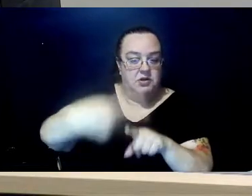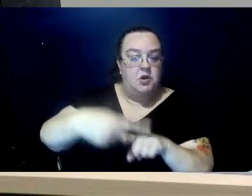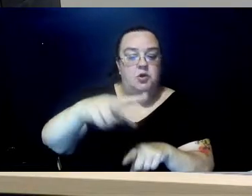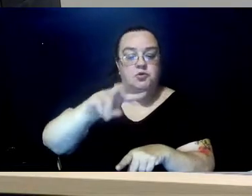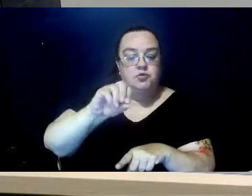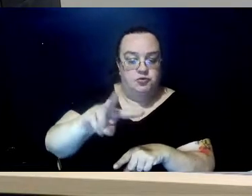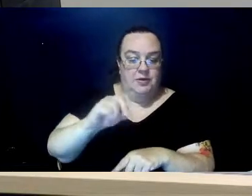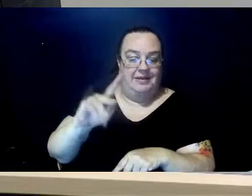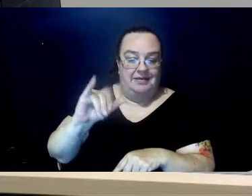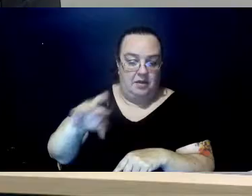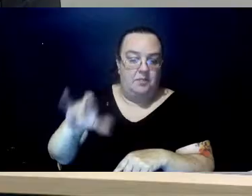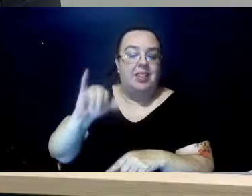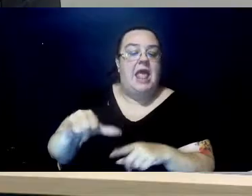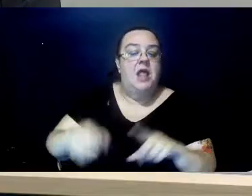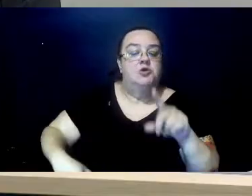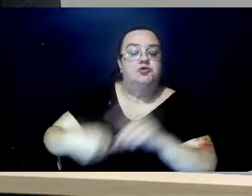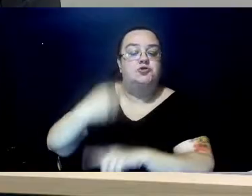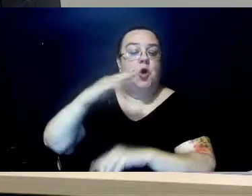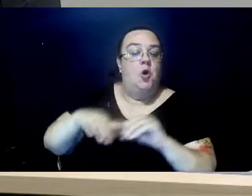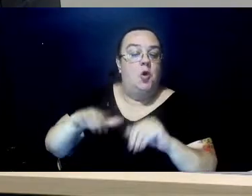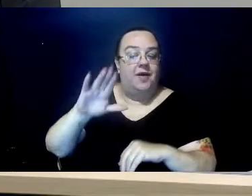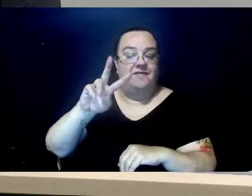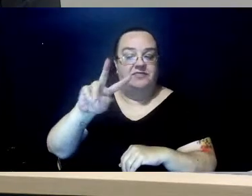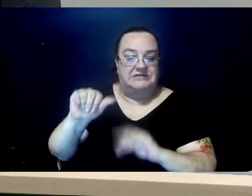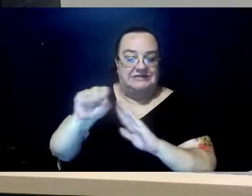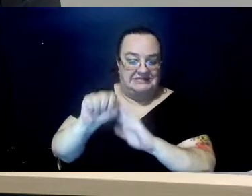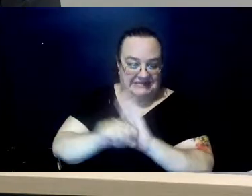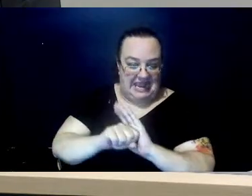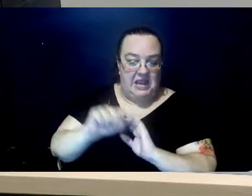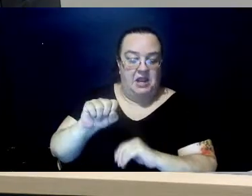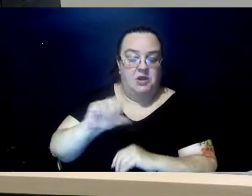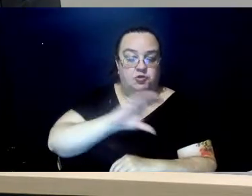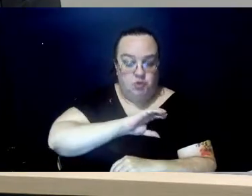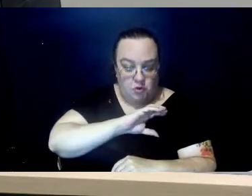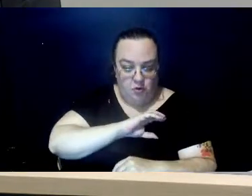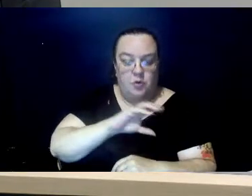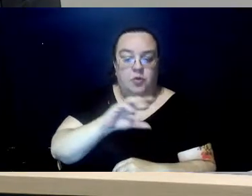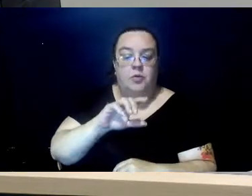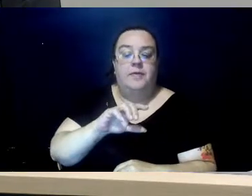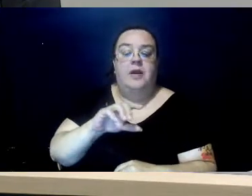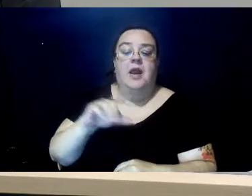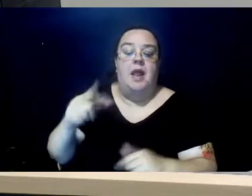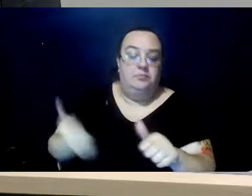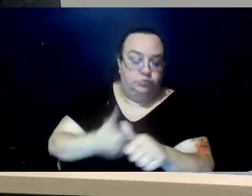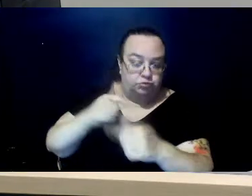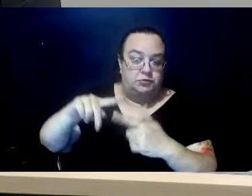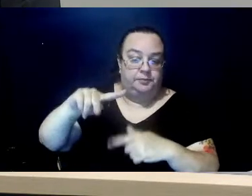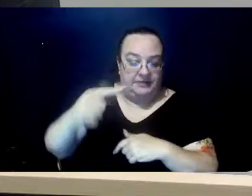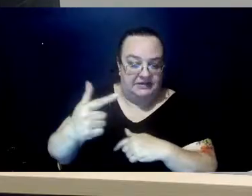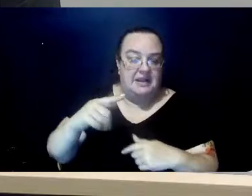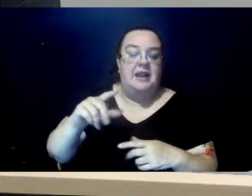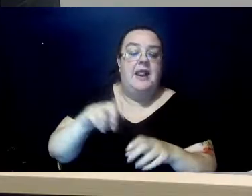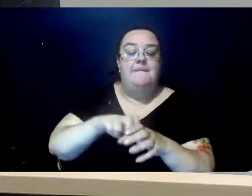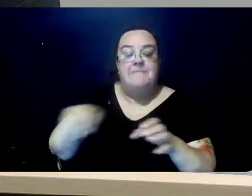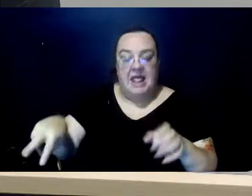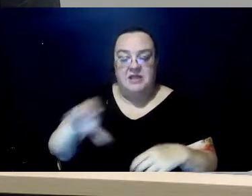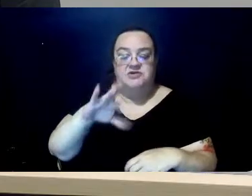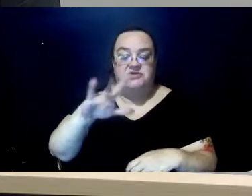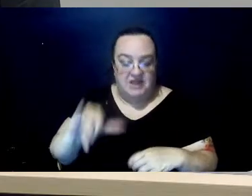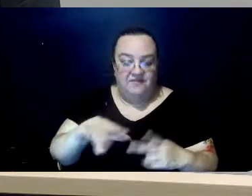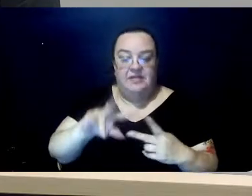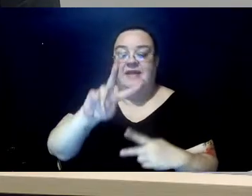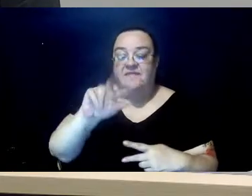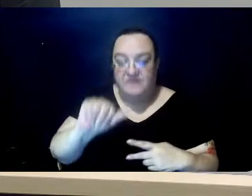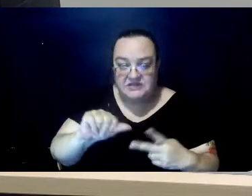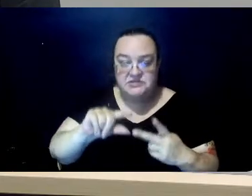trooper. They pursued into Prince George's County. There was a bailout, and Cheverly, Virginia State Police, and Prince George's County Police were able